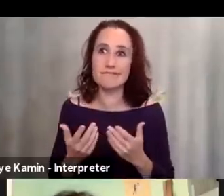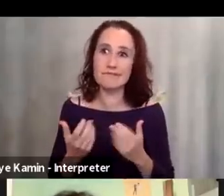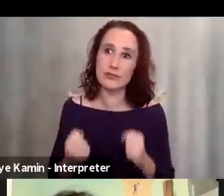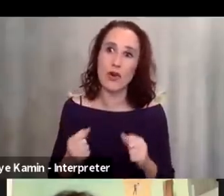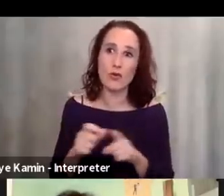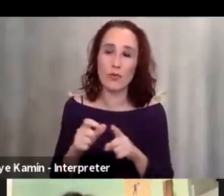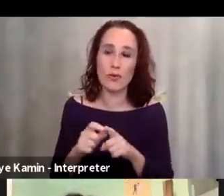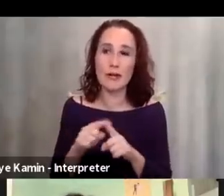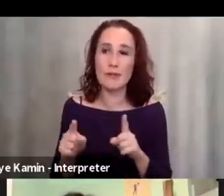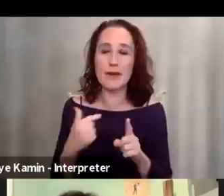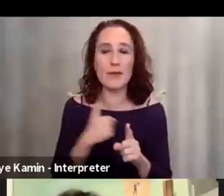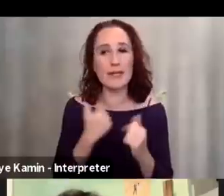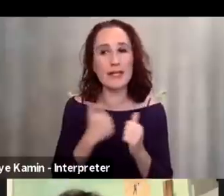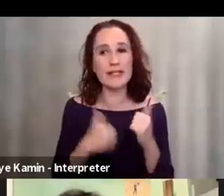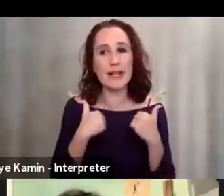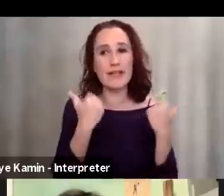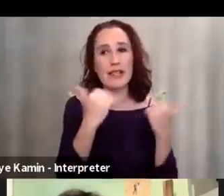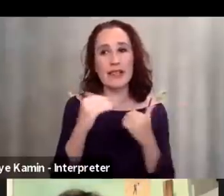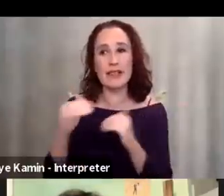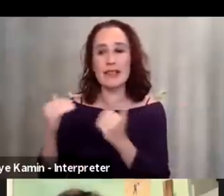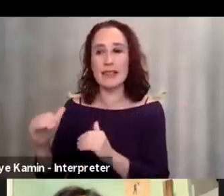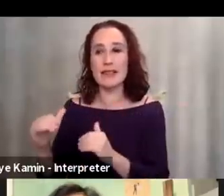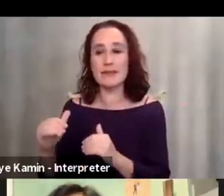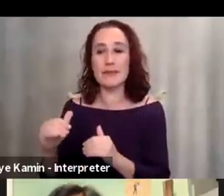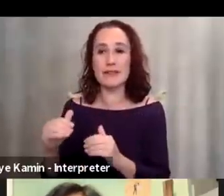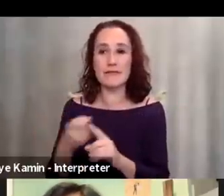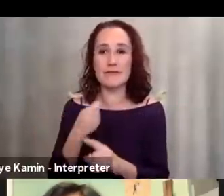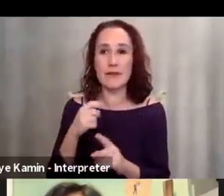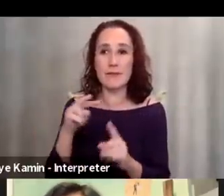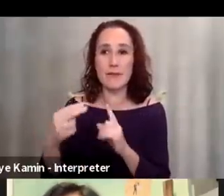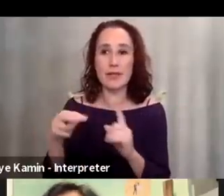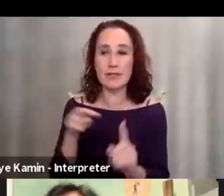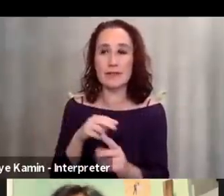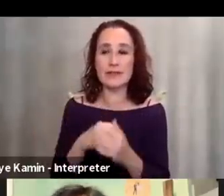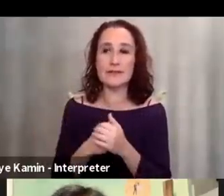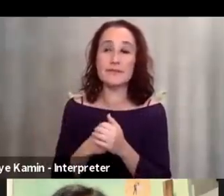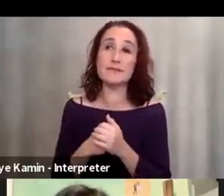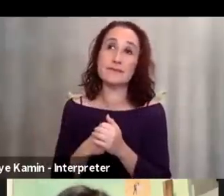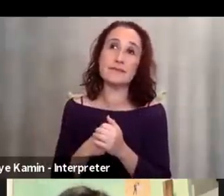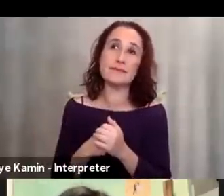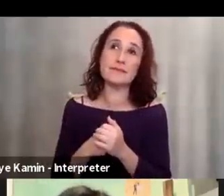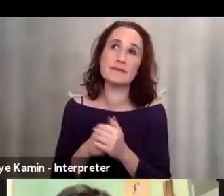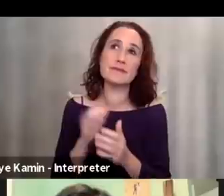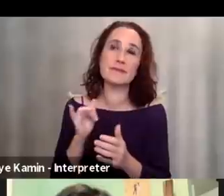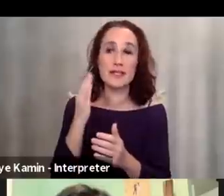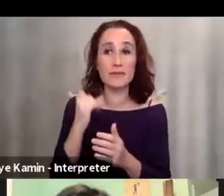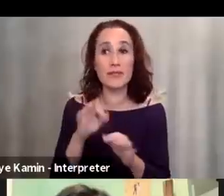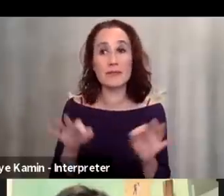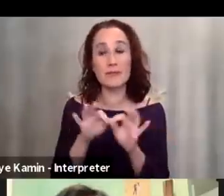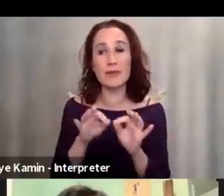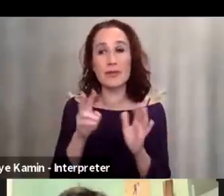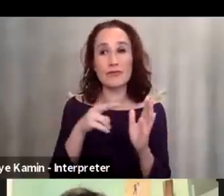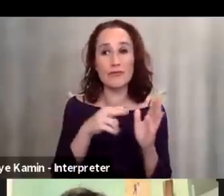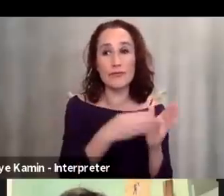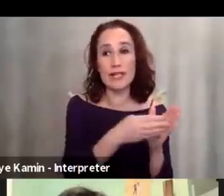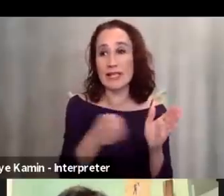limited by our points of view to some extent. And that is why it's important to read so widely. That's